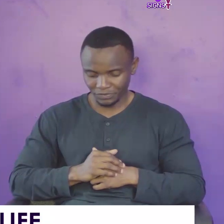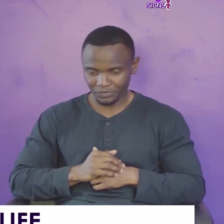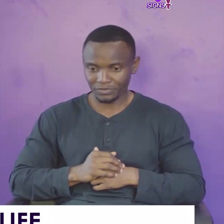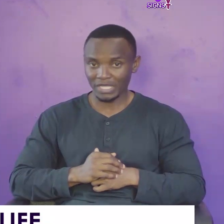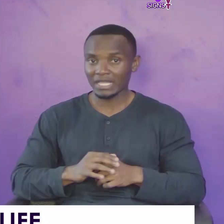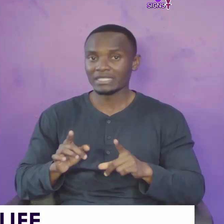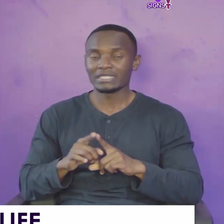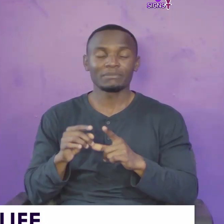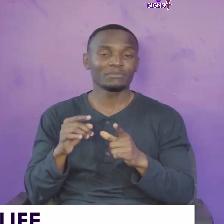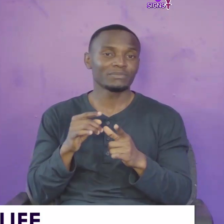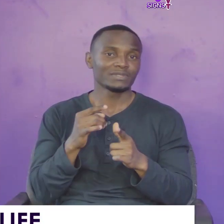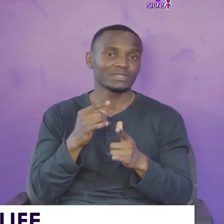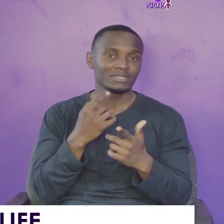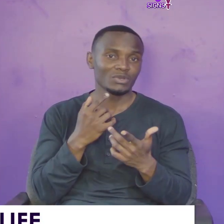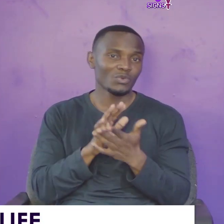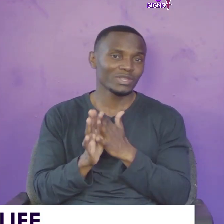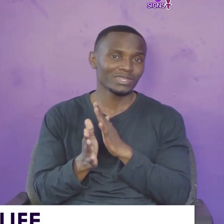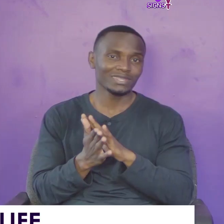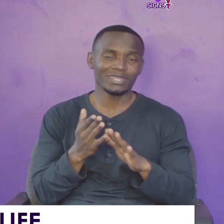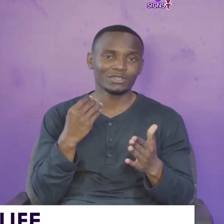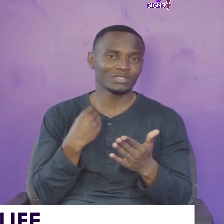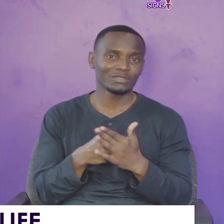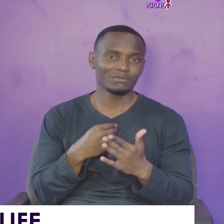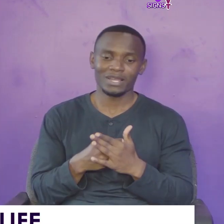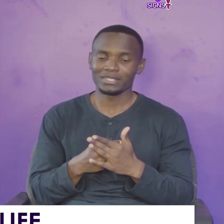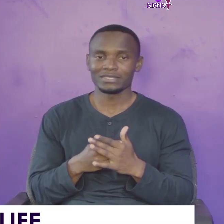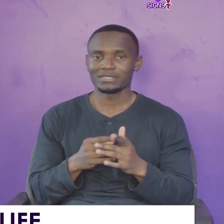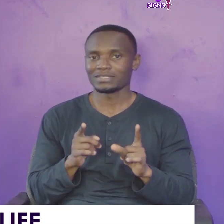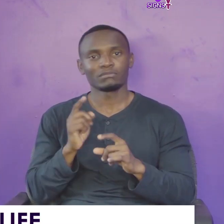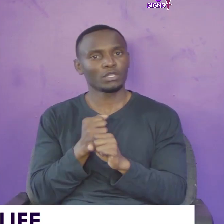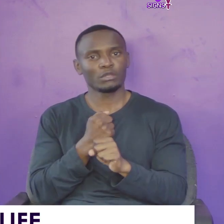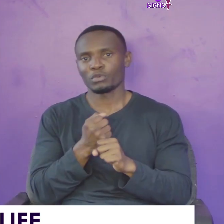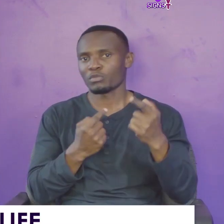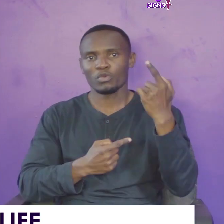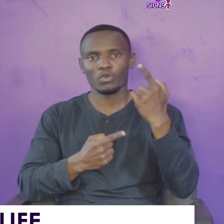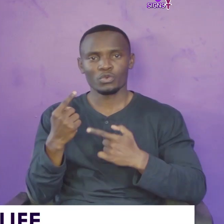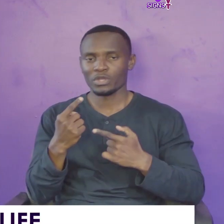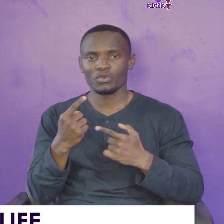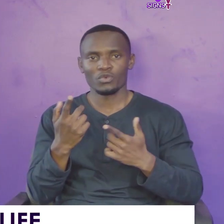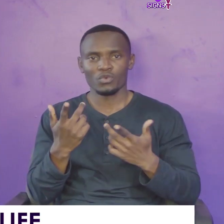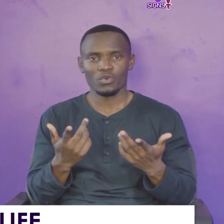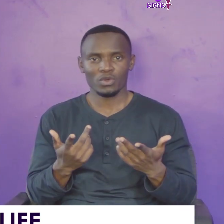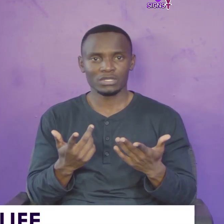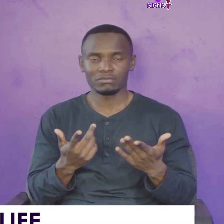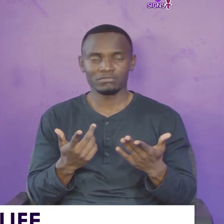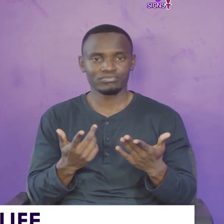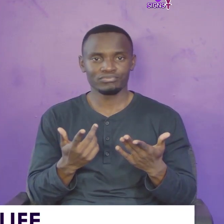Without money, you can't even win an election. Yes. Without money, Yes. Literally, you